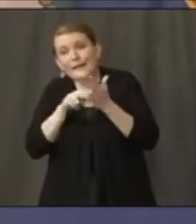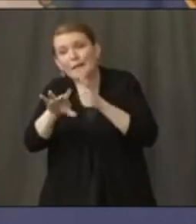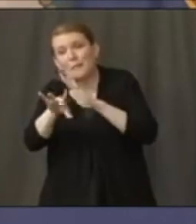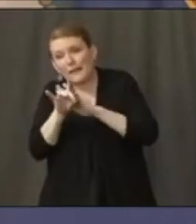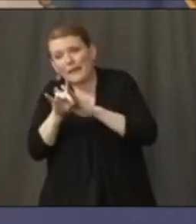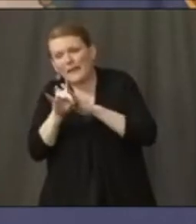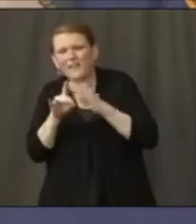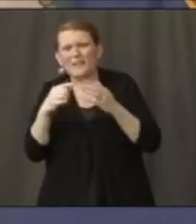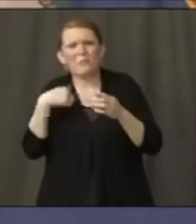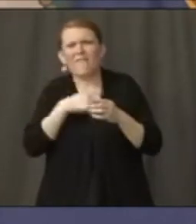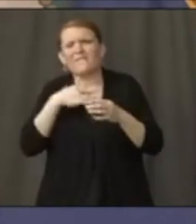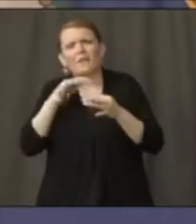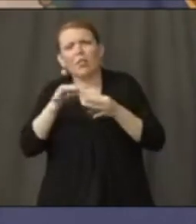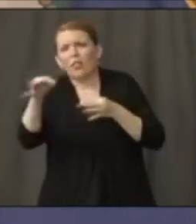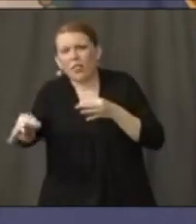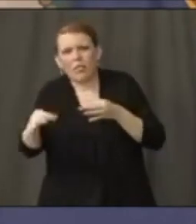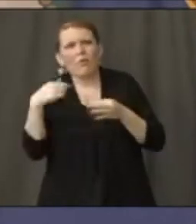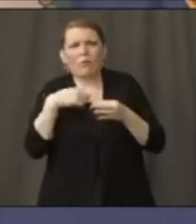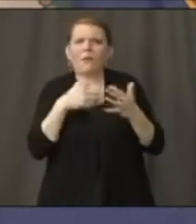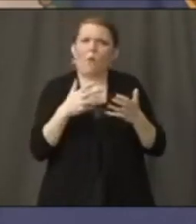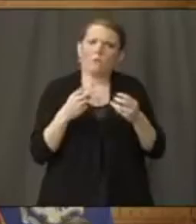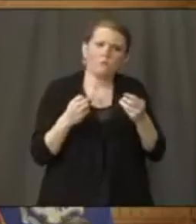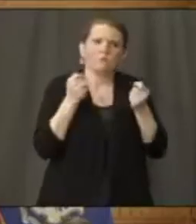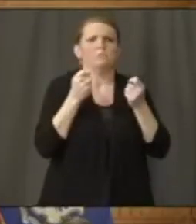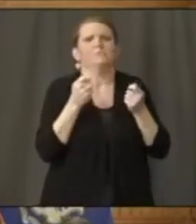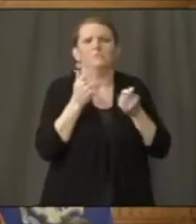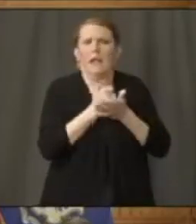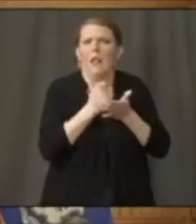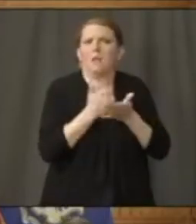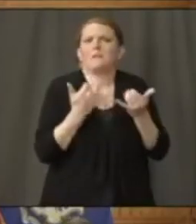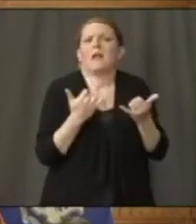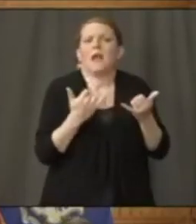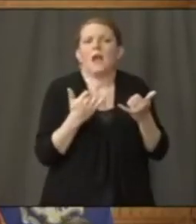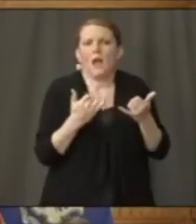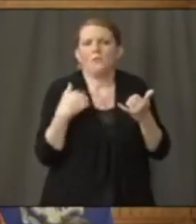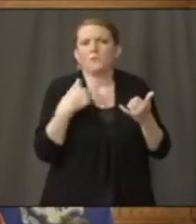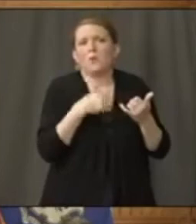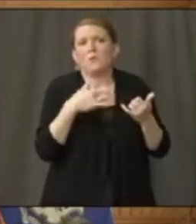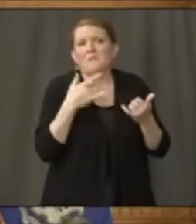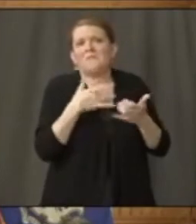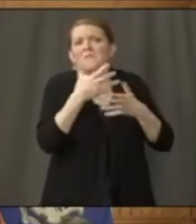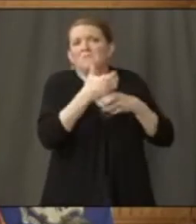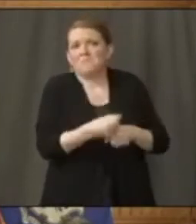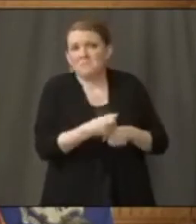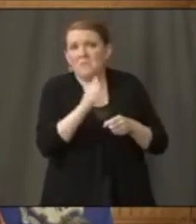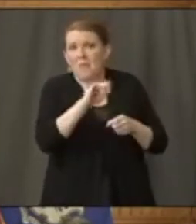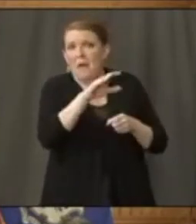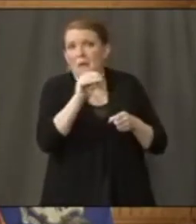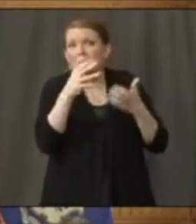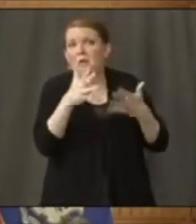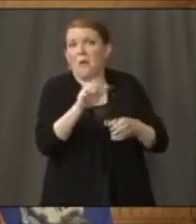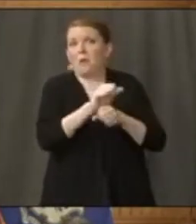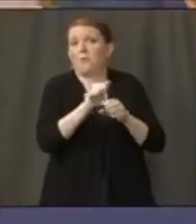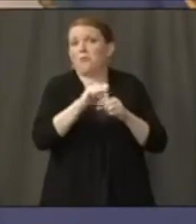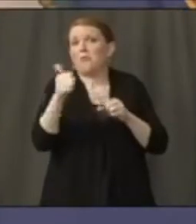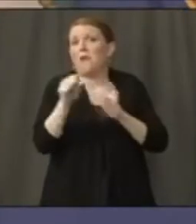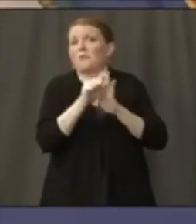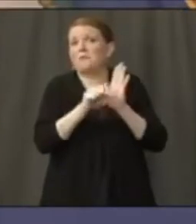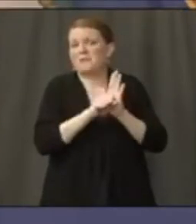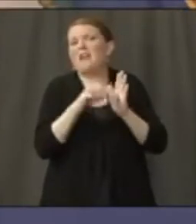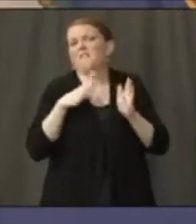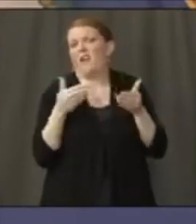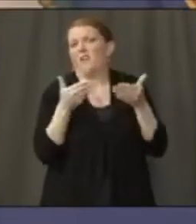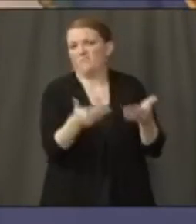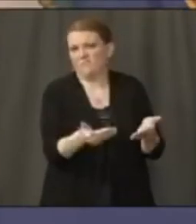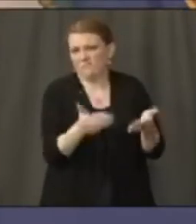way to proceed. And is that $2 million figure correct? Given the scope of the work, that is